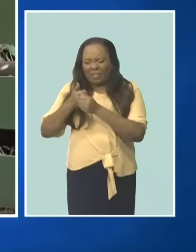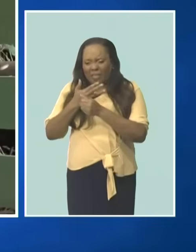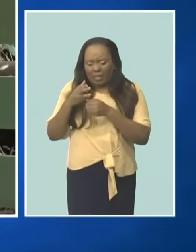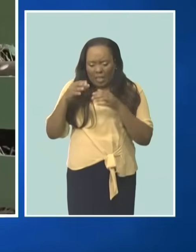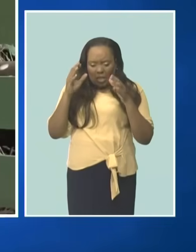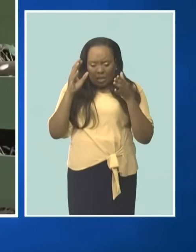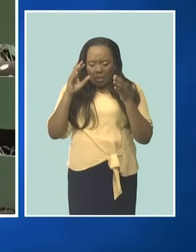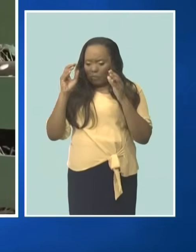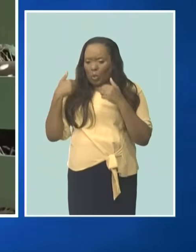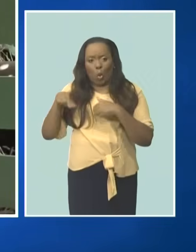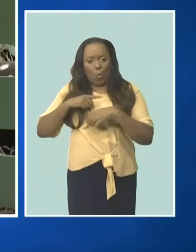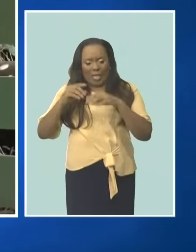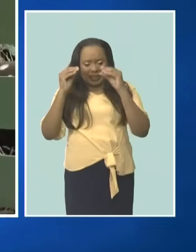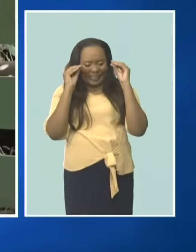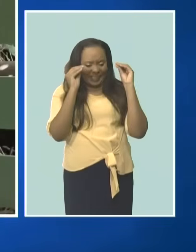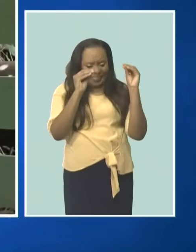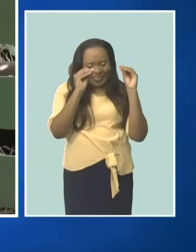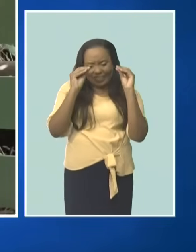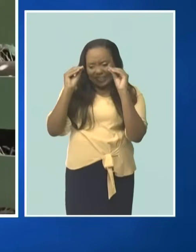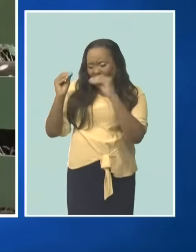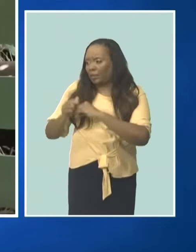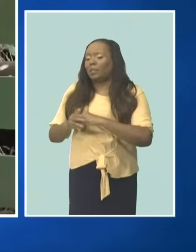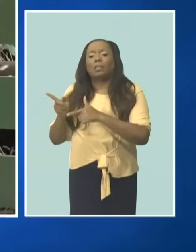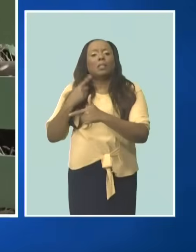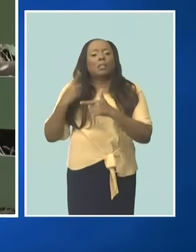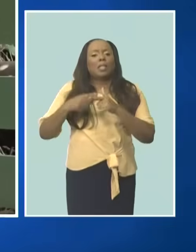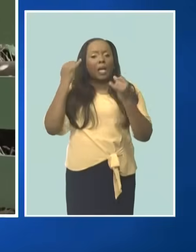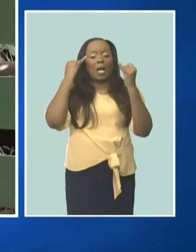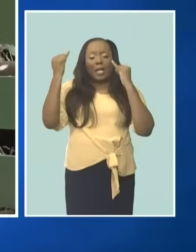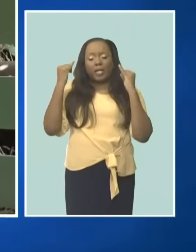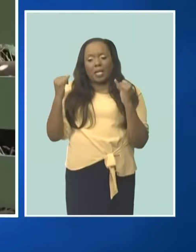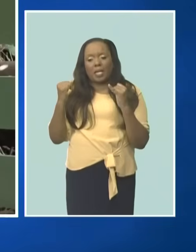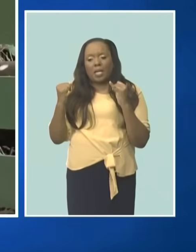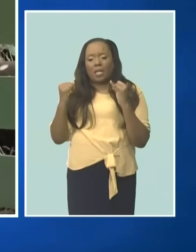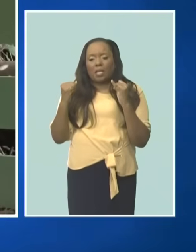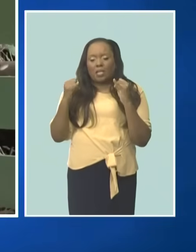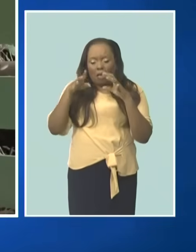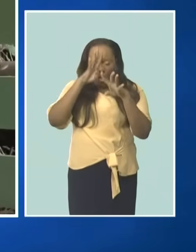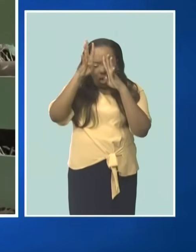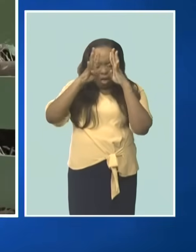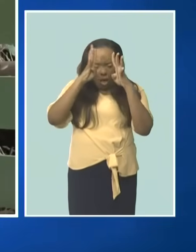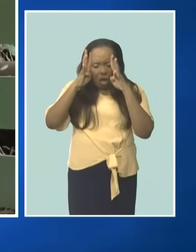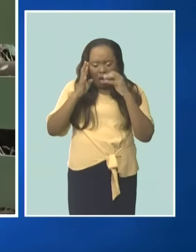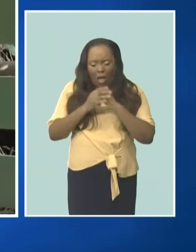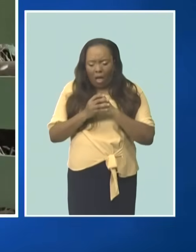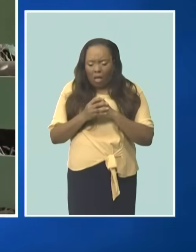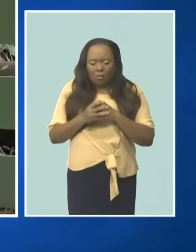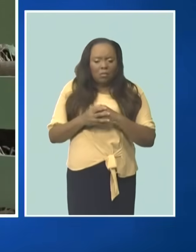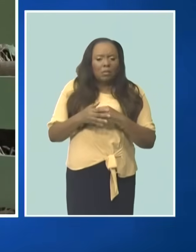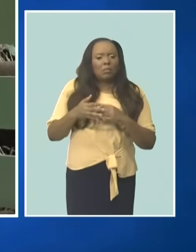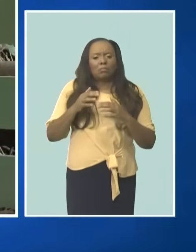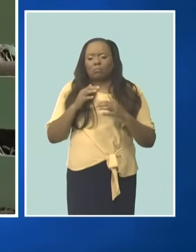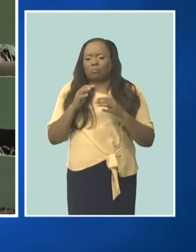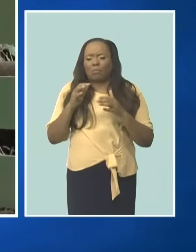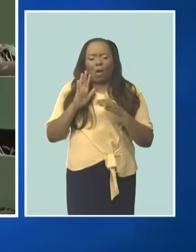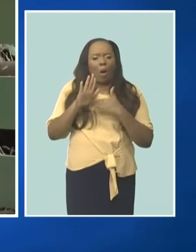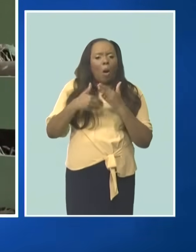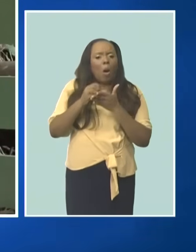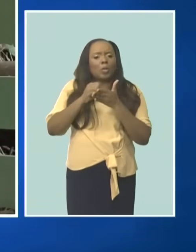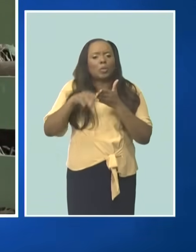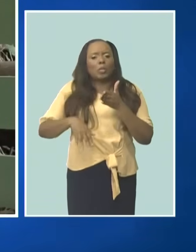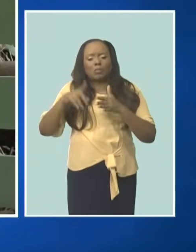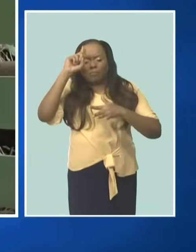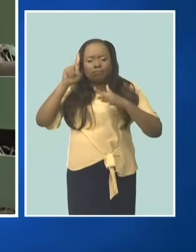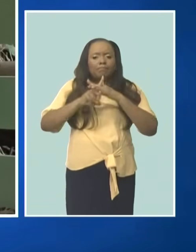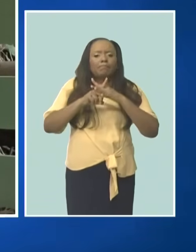of business. They've been able to break down their business idea, come up with a business name, come up with a business mantra, and now